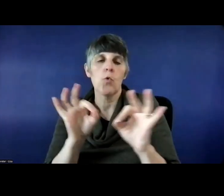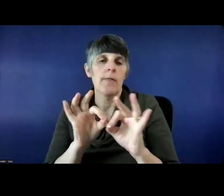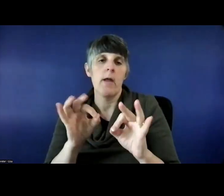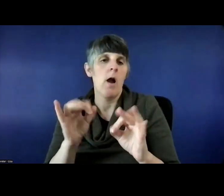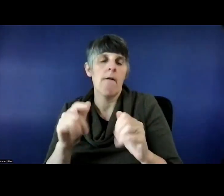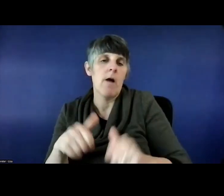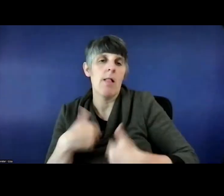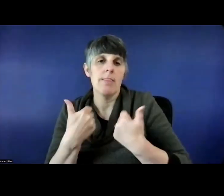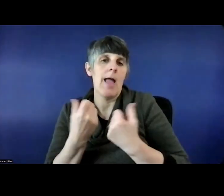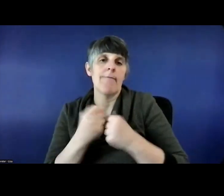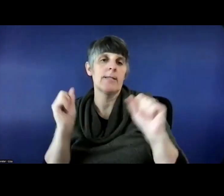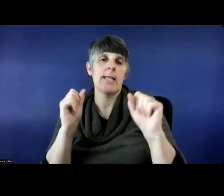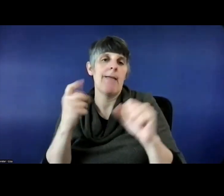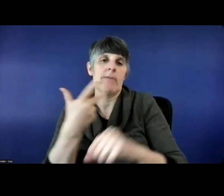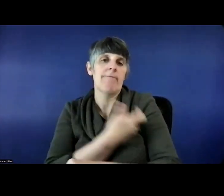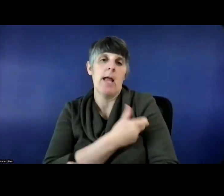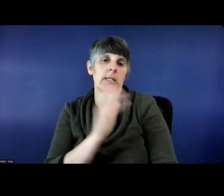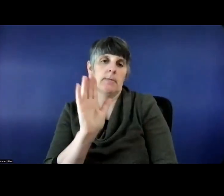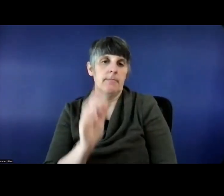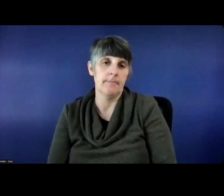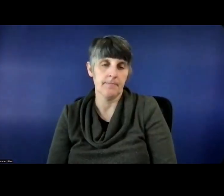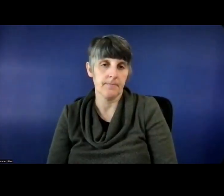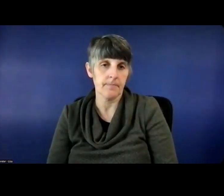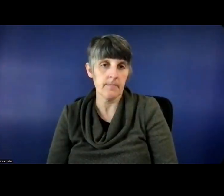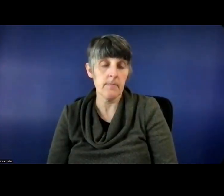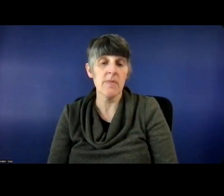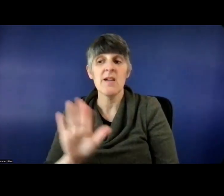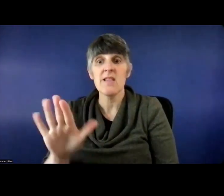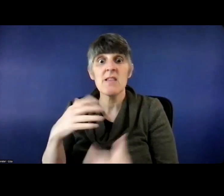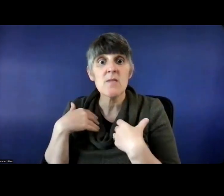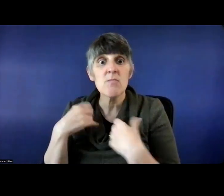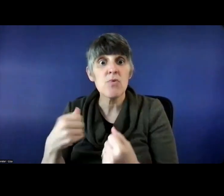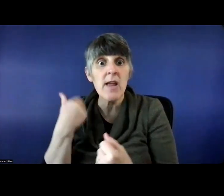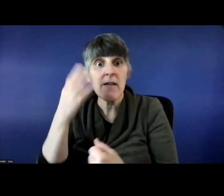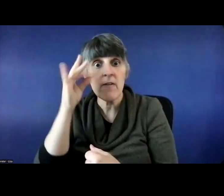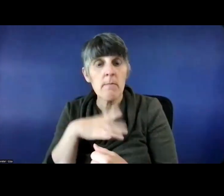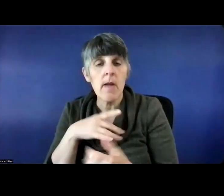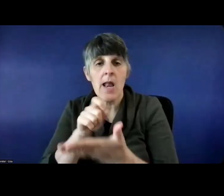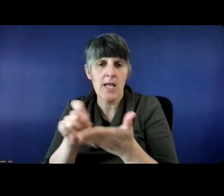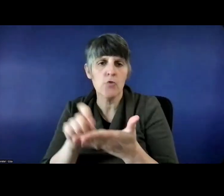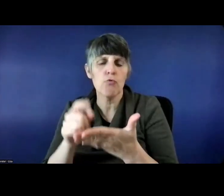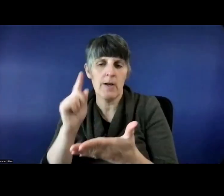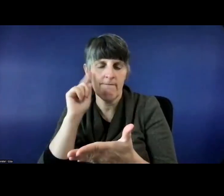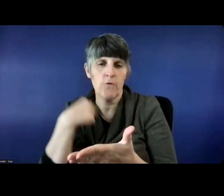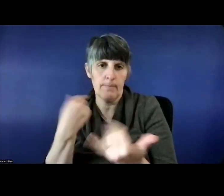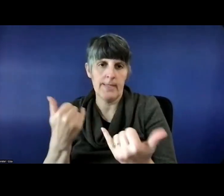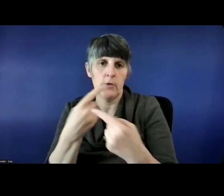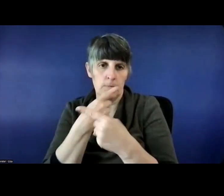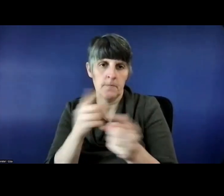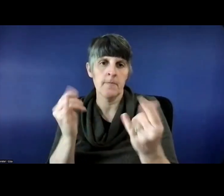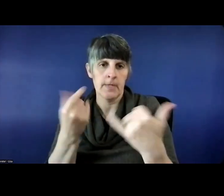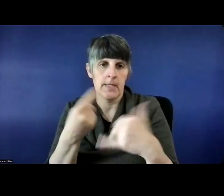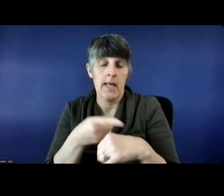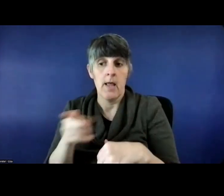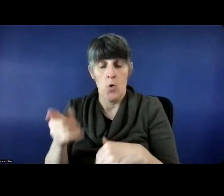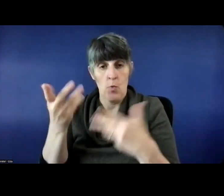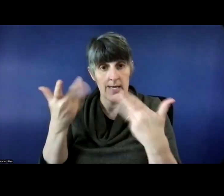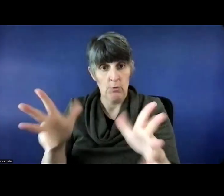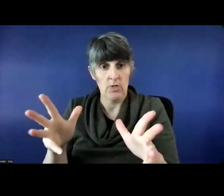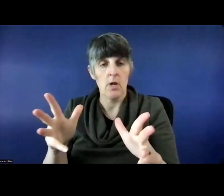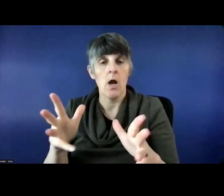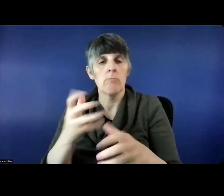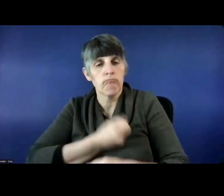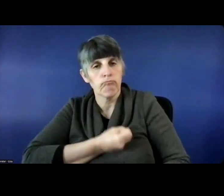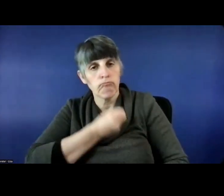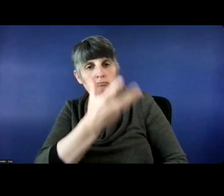a life-saving vaccine. This brave young man has written something for me to share today. When he was done, he confided in